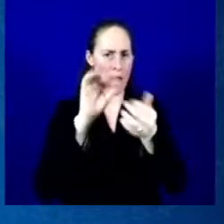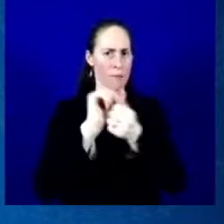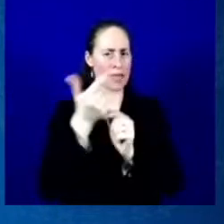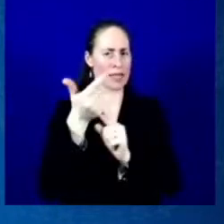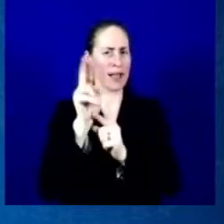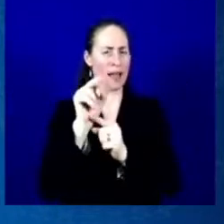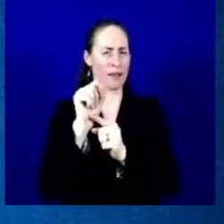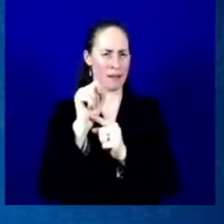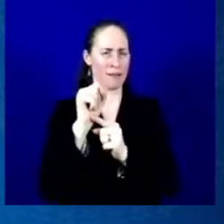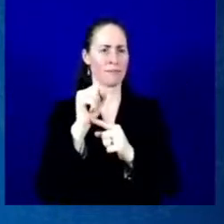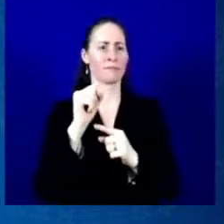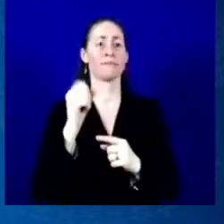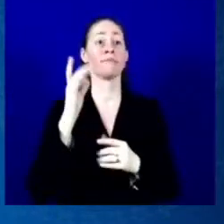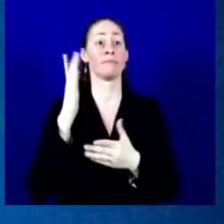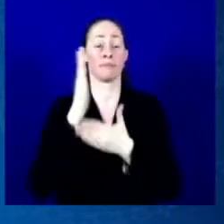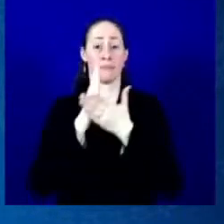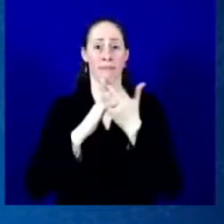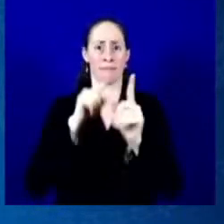weapons ever.